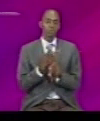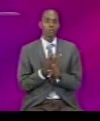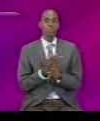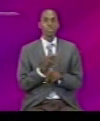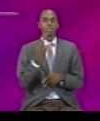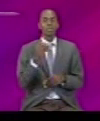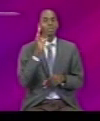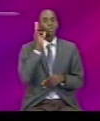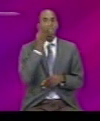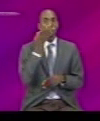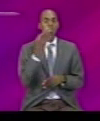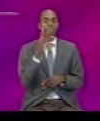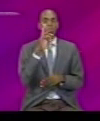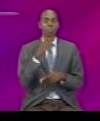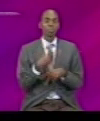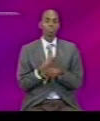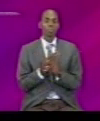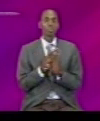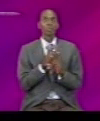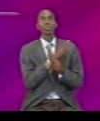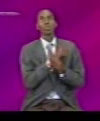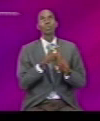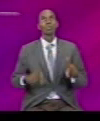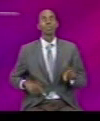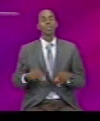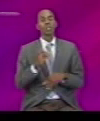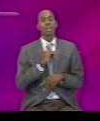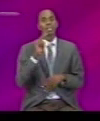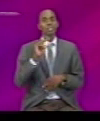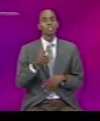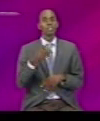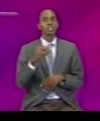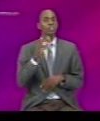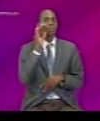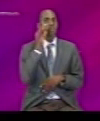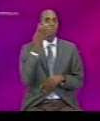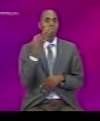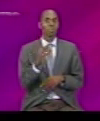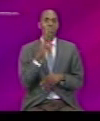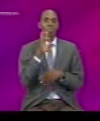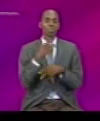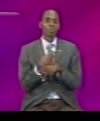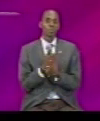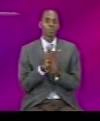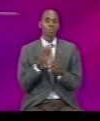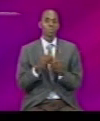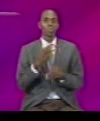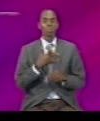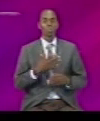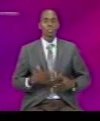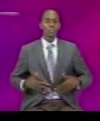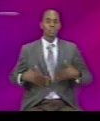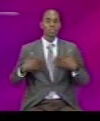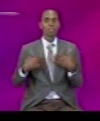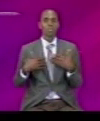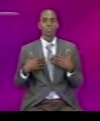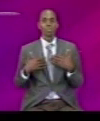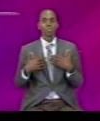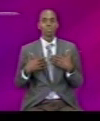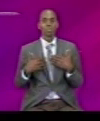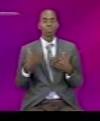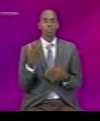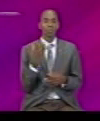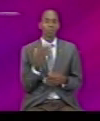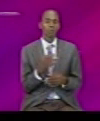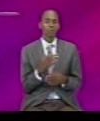of reproduction. Lord, I need the fruit of reproduction in my life. Of having the word of